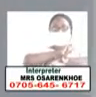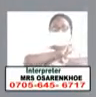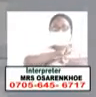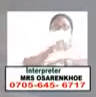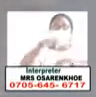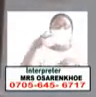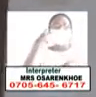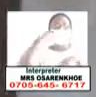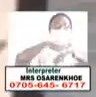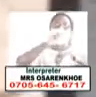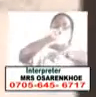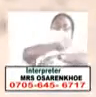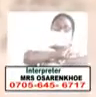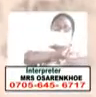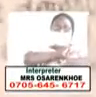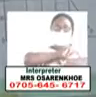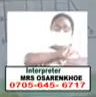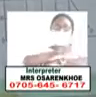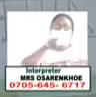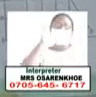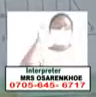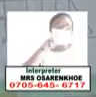a commodity demanded.